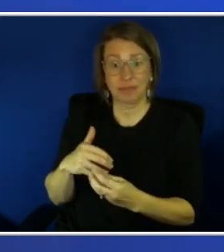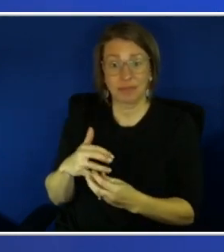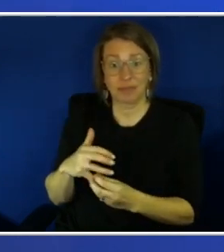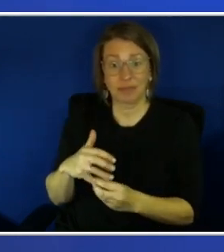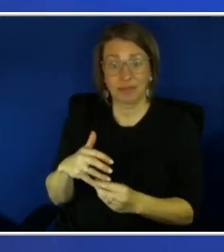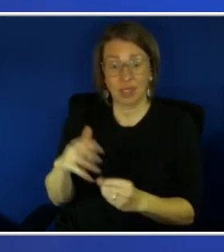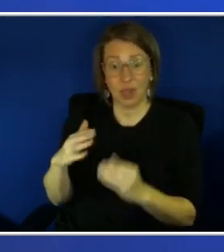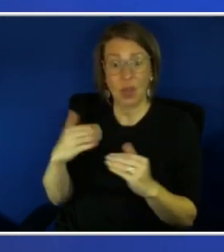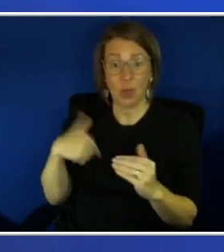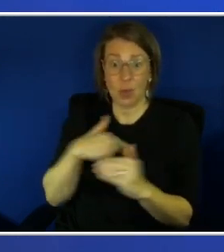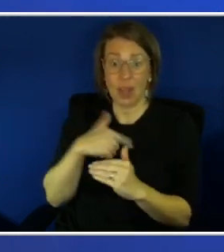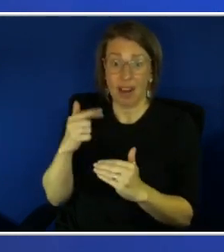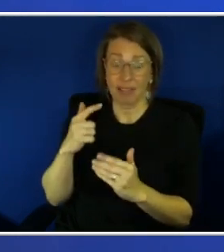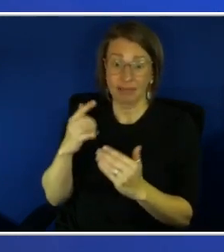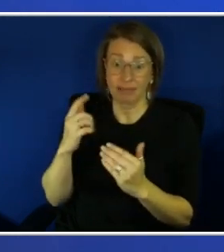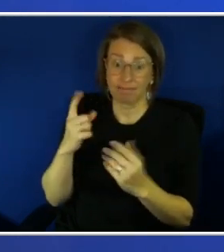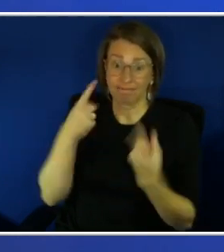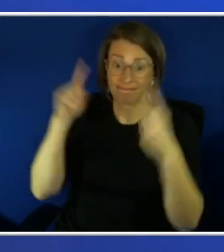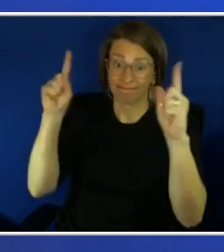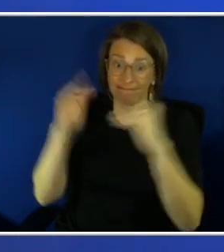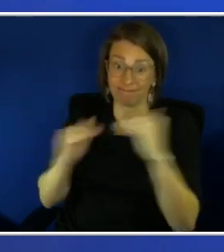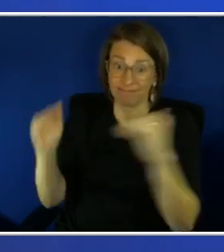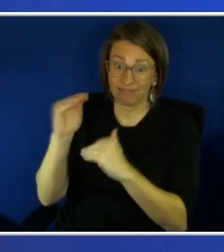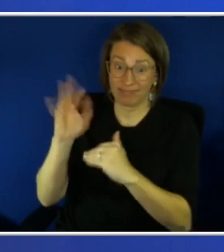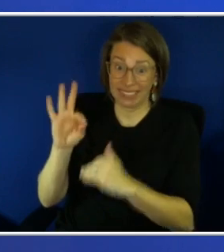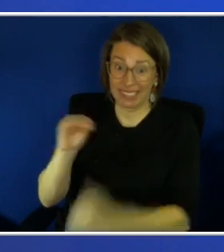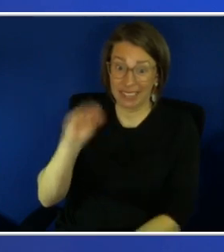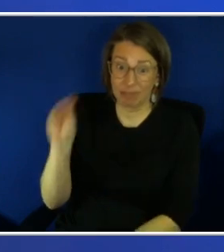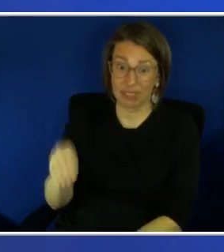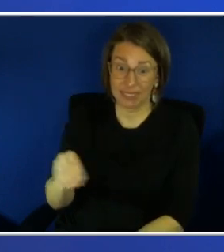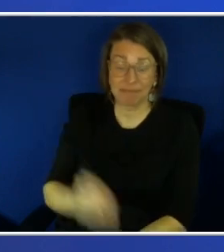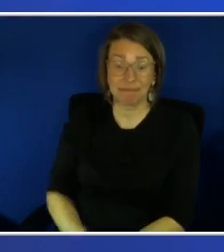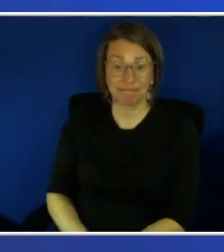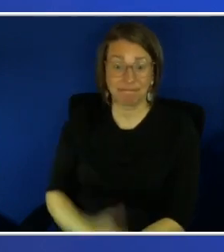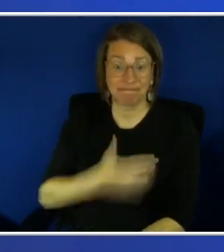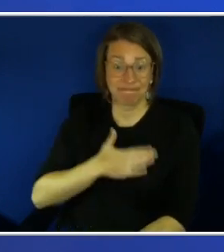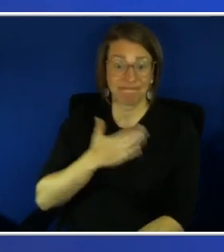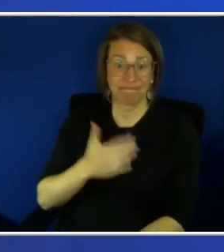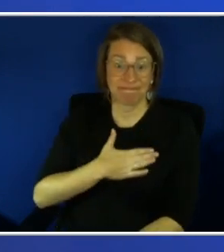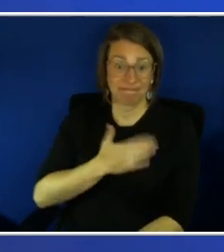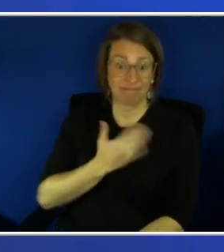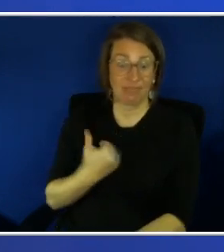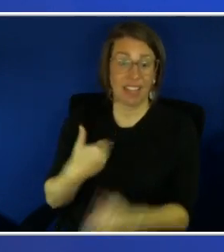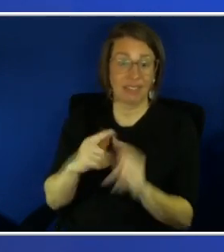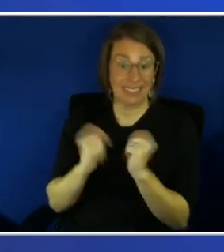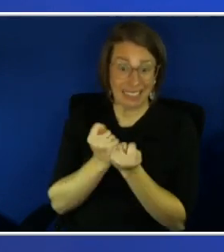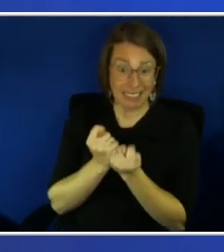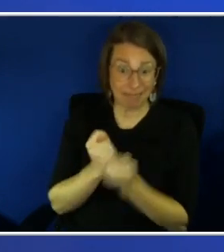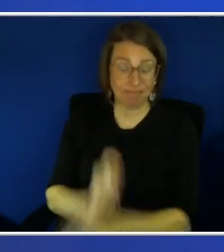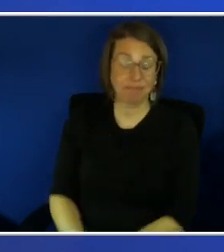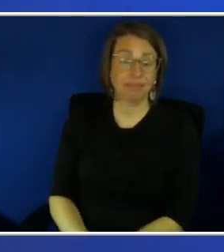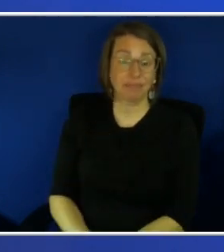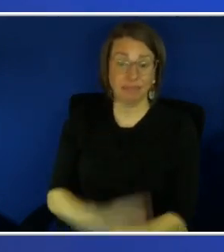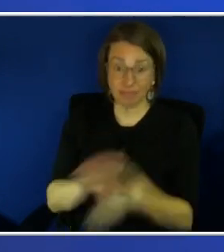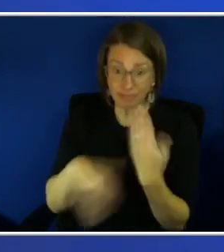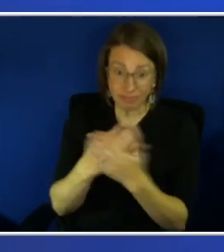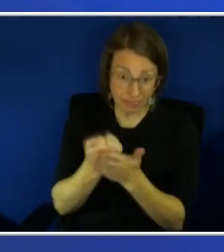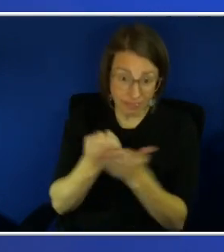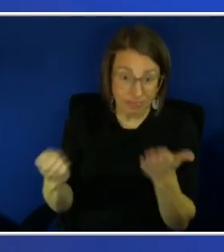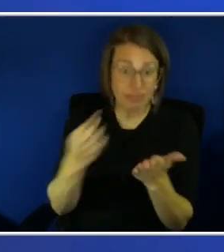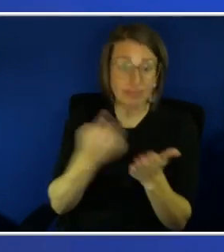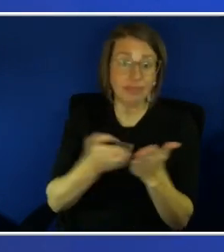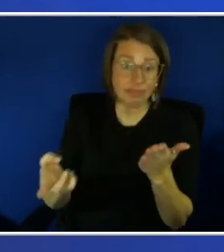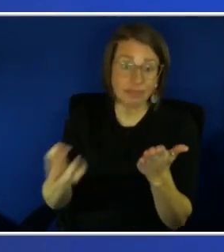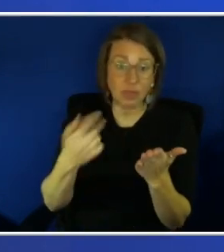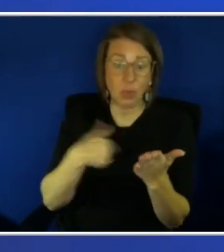that by a pretty substantial amount. And That's so I'm very, outstanding. very pleased that we've got the team and Yeah. all the equipment and all the resources necessary here to